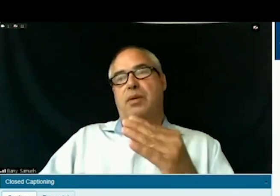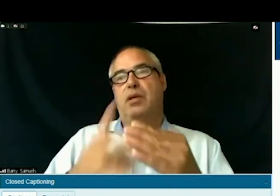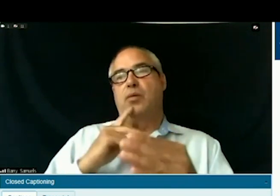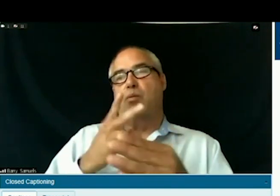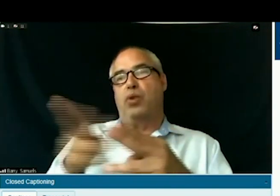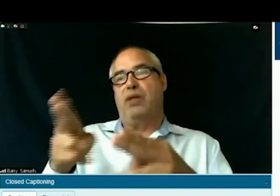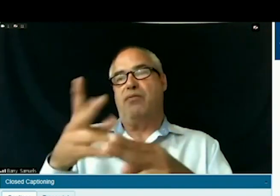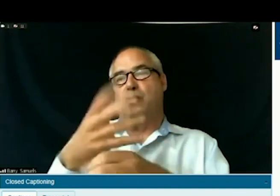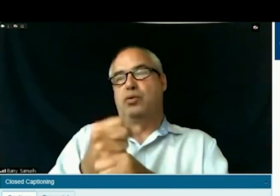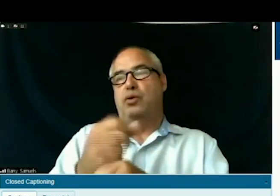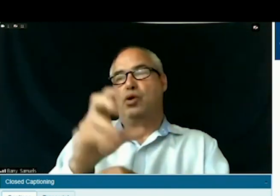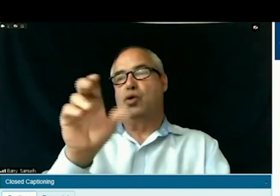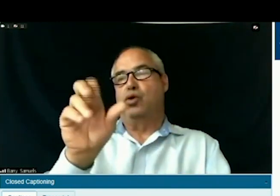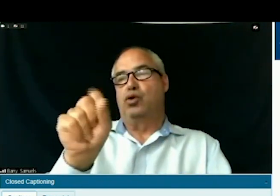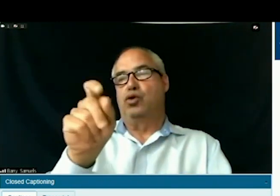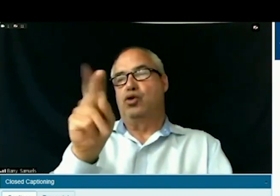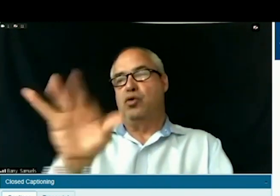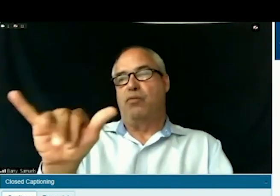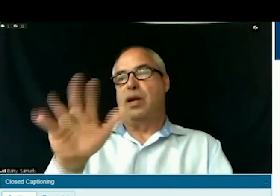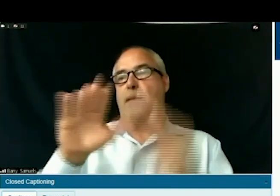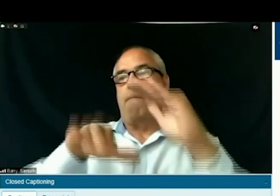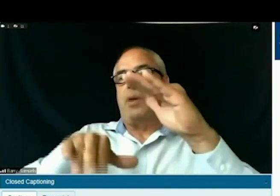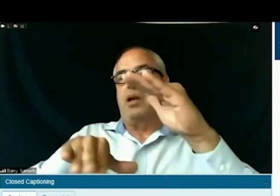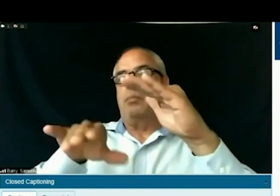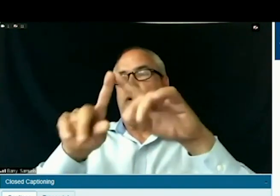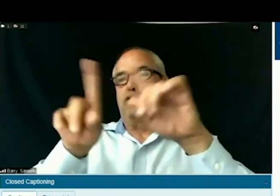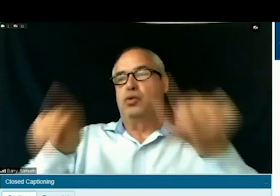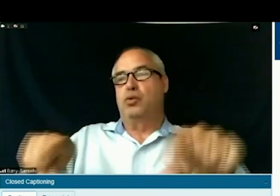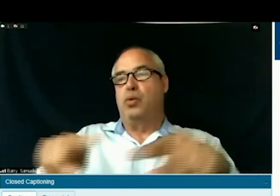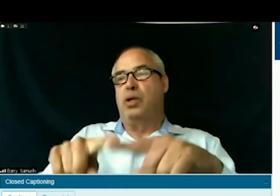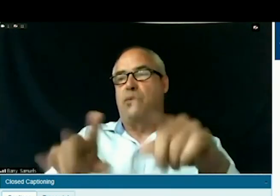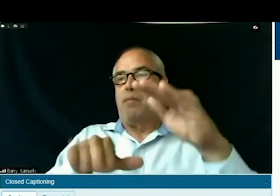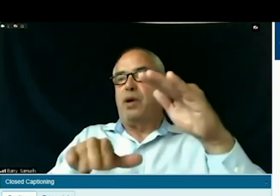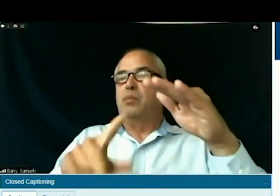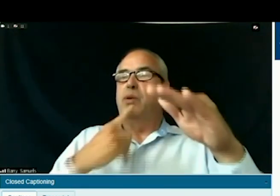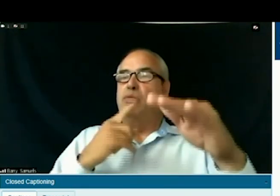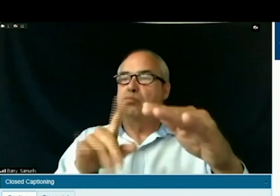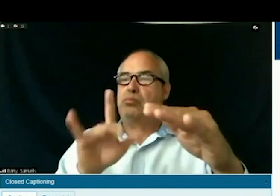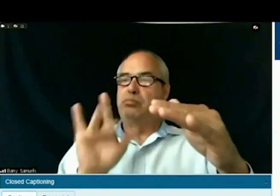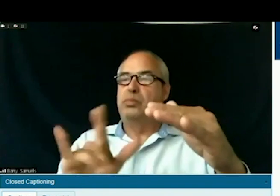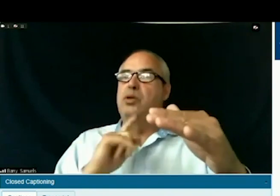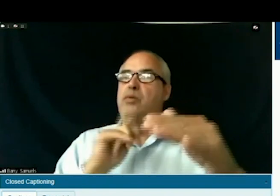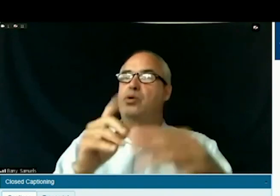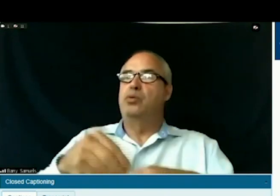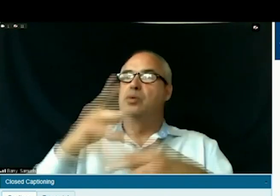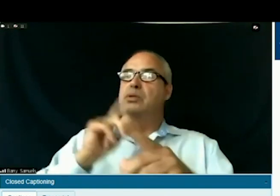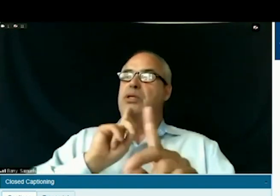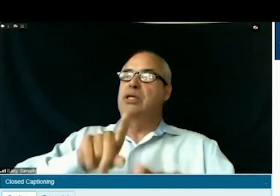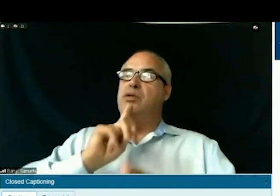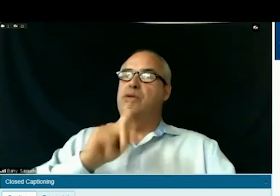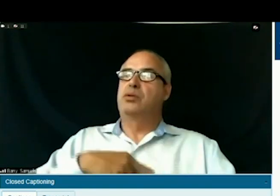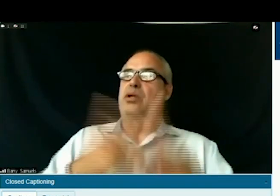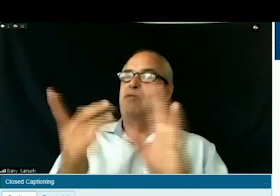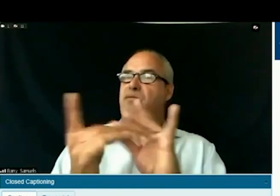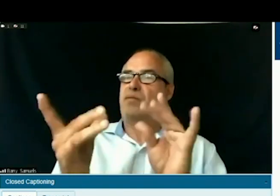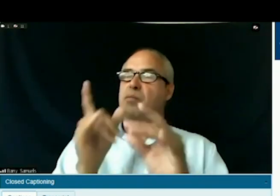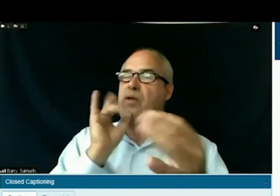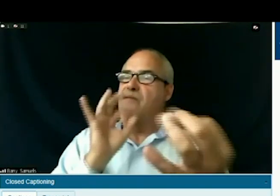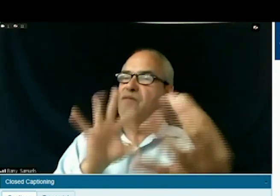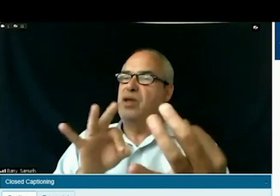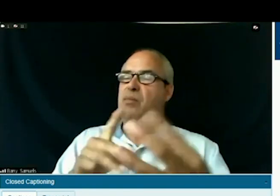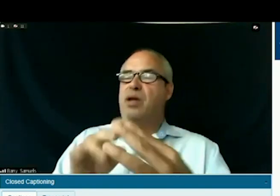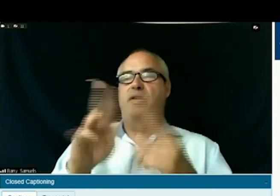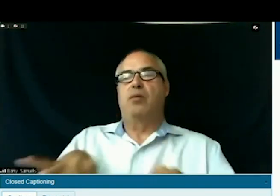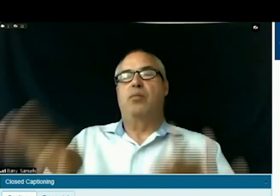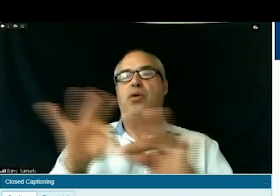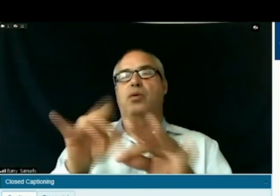survey, which can be found at the bottom of your screen. We do have other resources available on our website that may be of interest, including